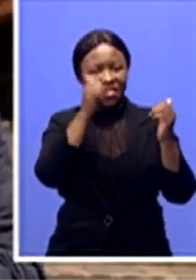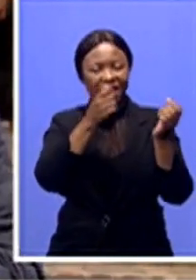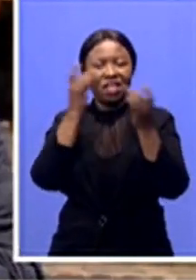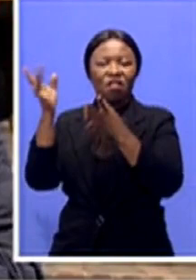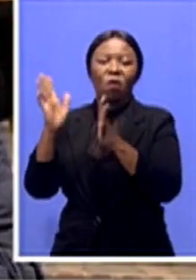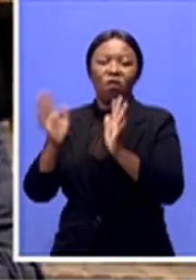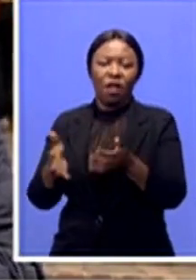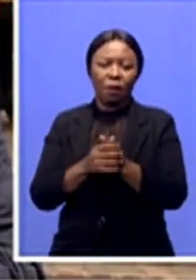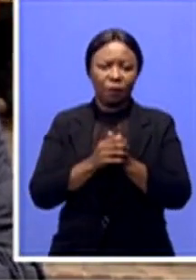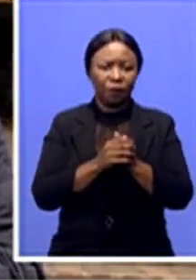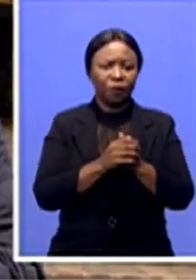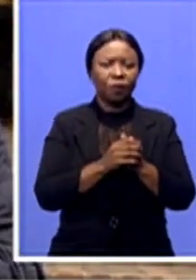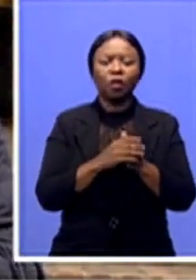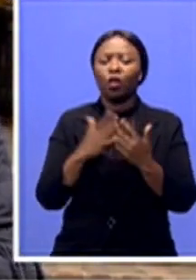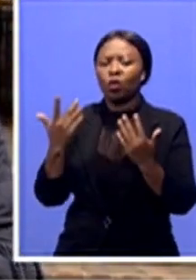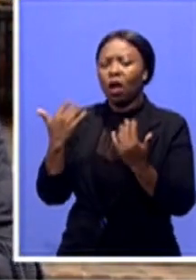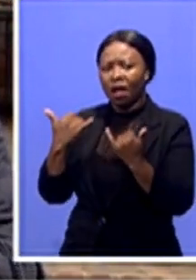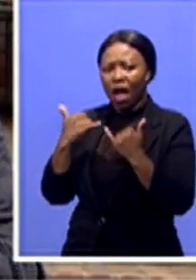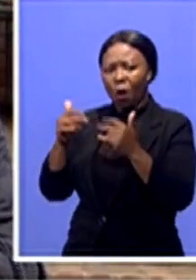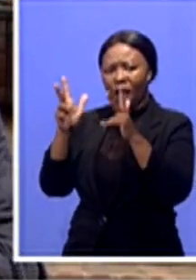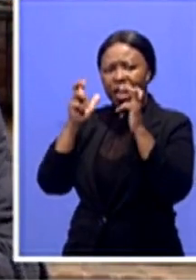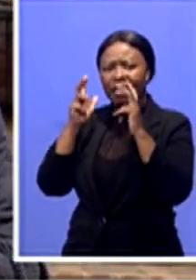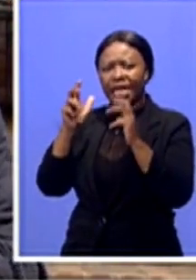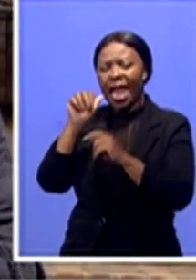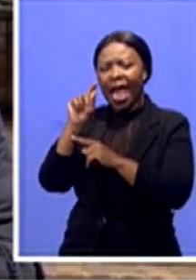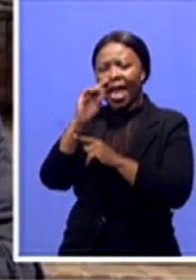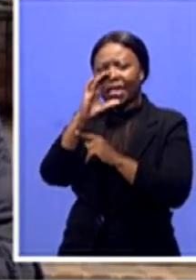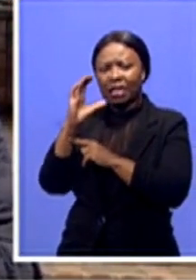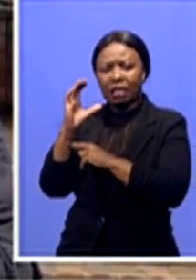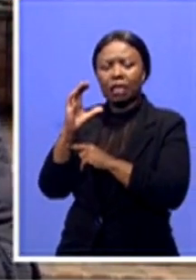listen to what the ANC President had to say a short while ago.